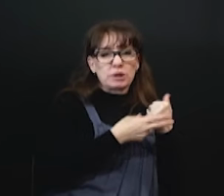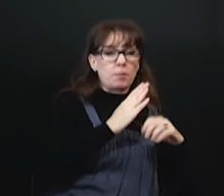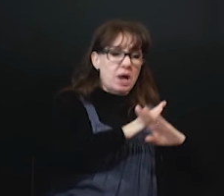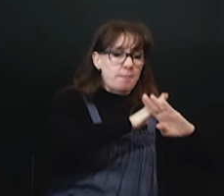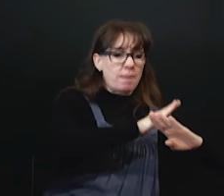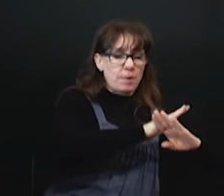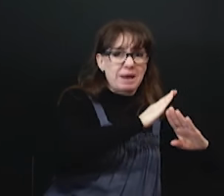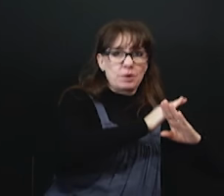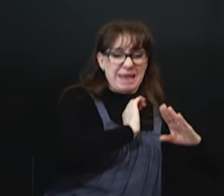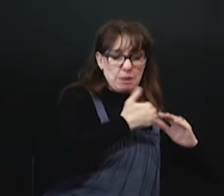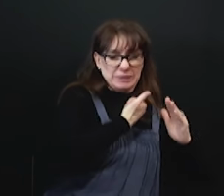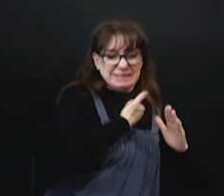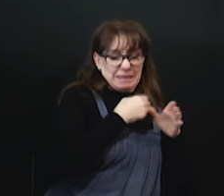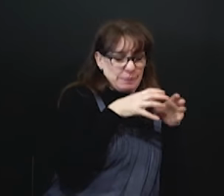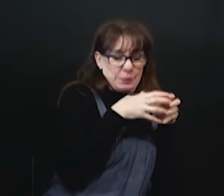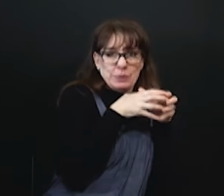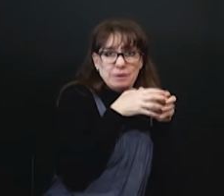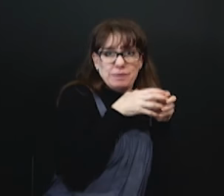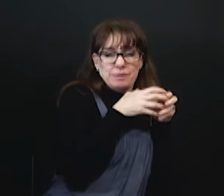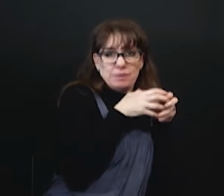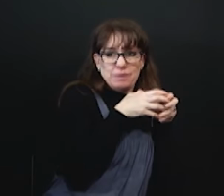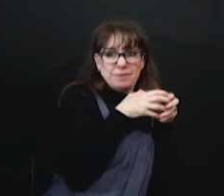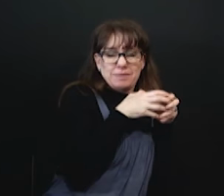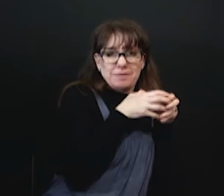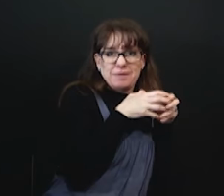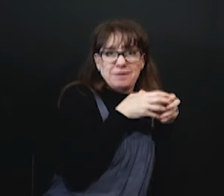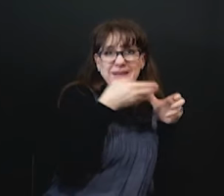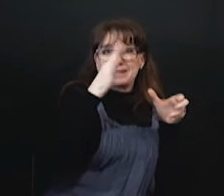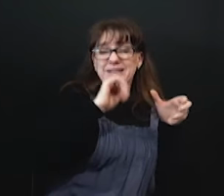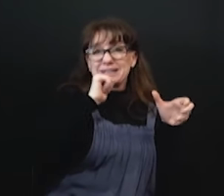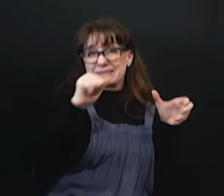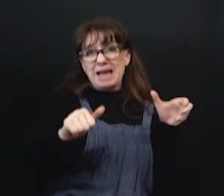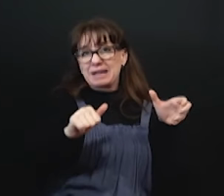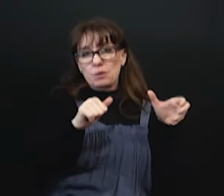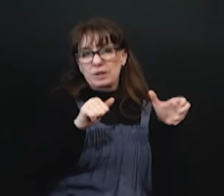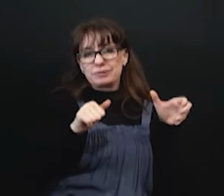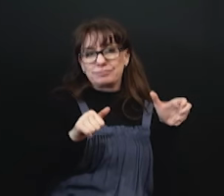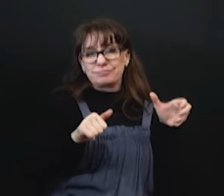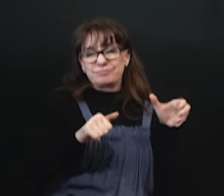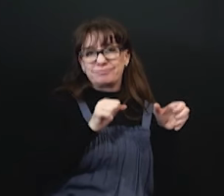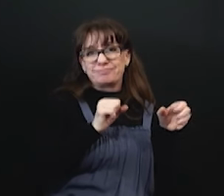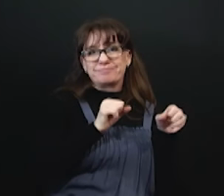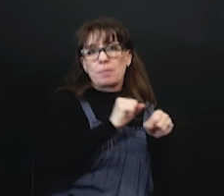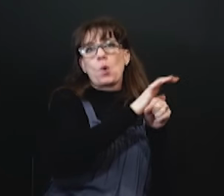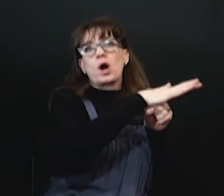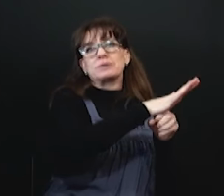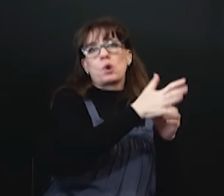little corner of the world right here, God is under no obligation to prosper that.